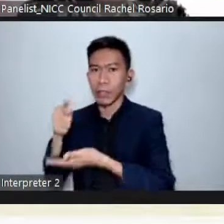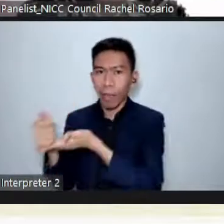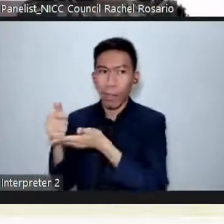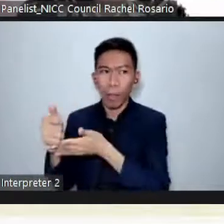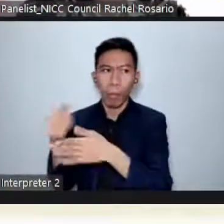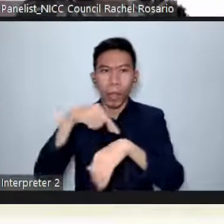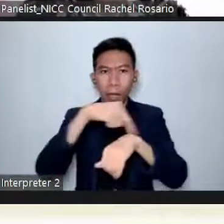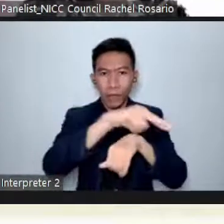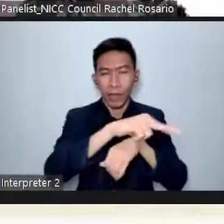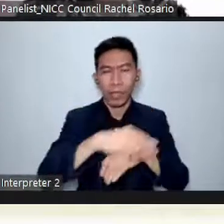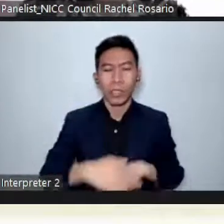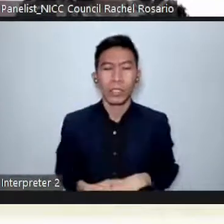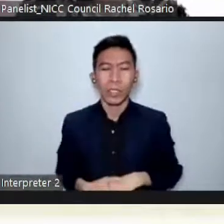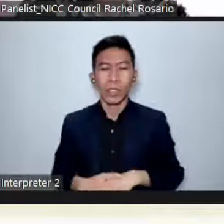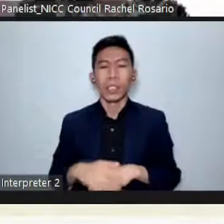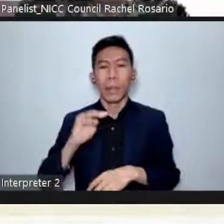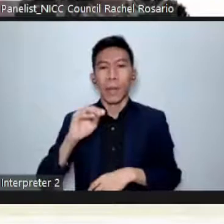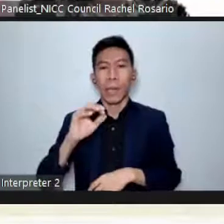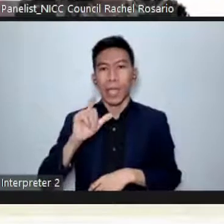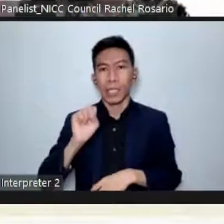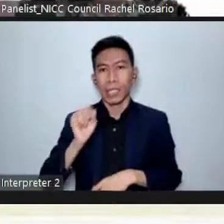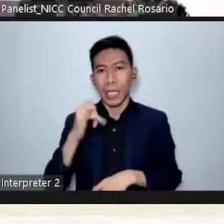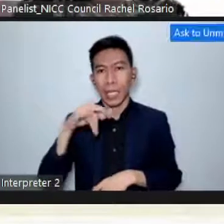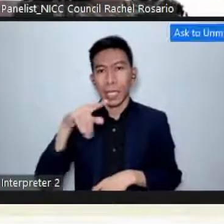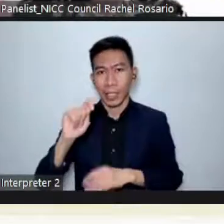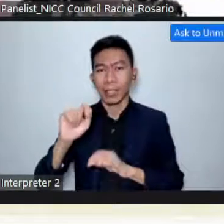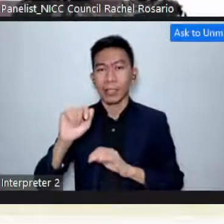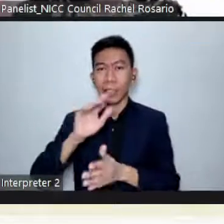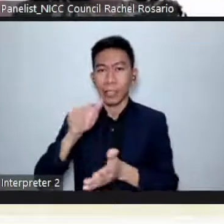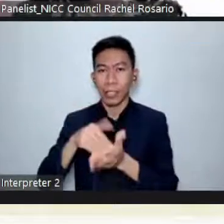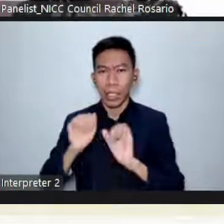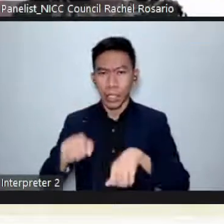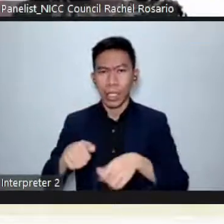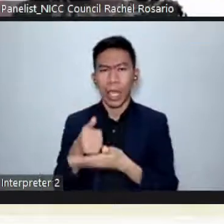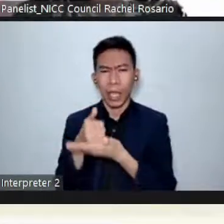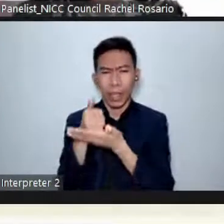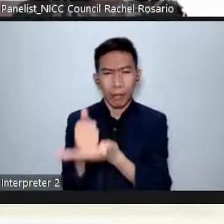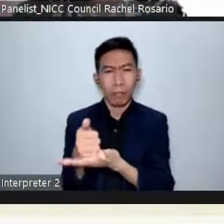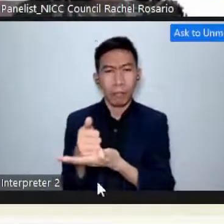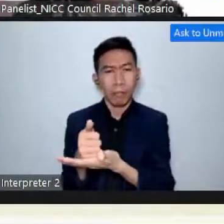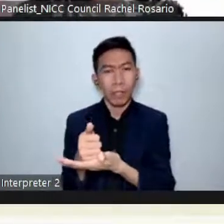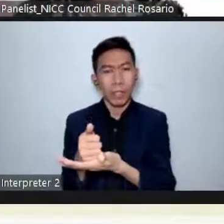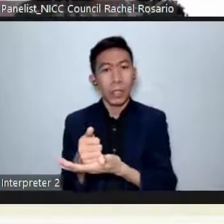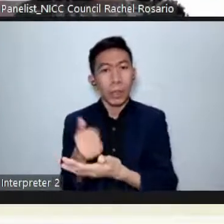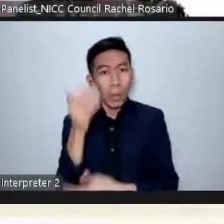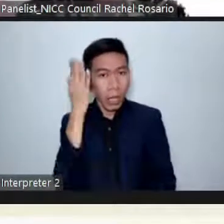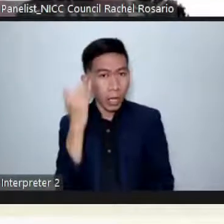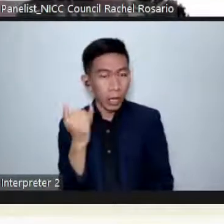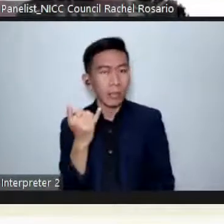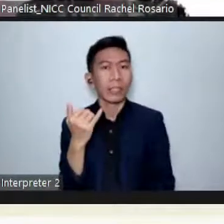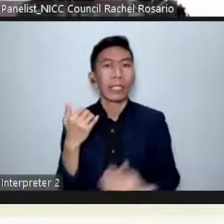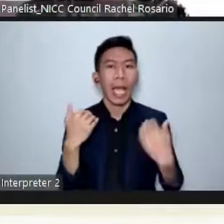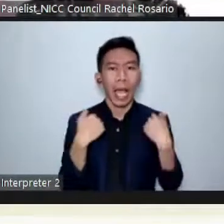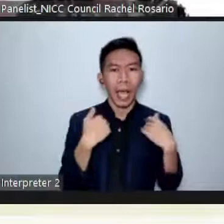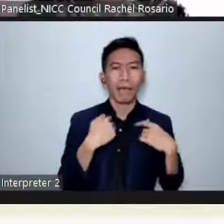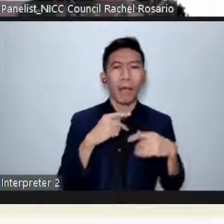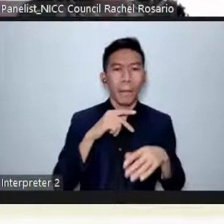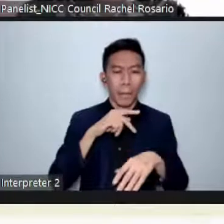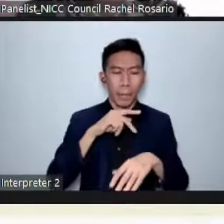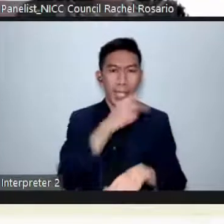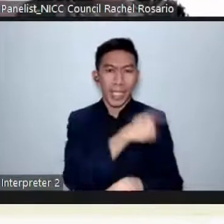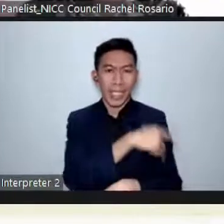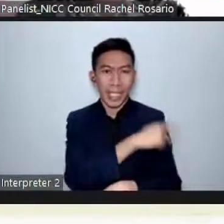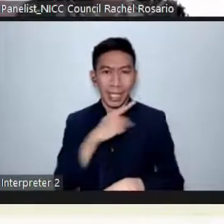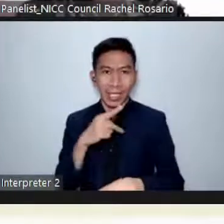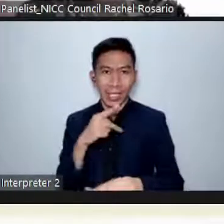can help in that as well, because Malasakit centers have a patient navigation function so that the